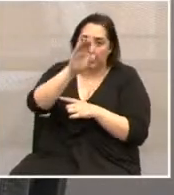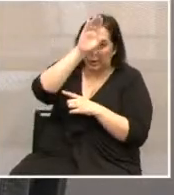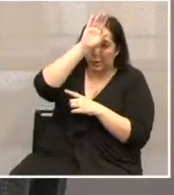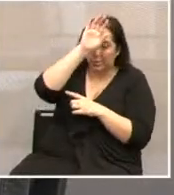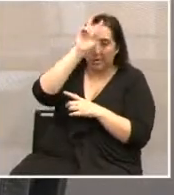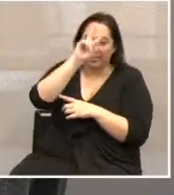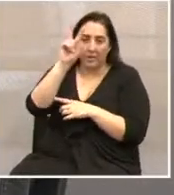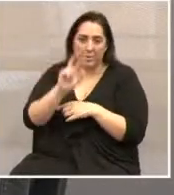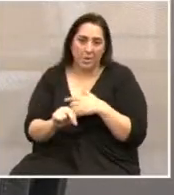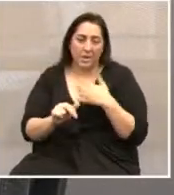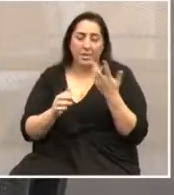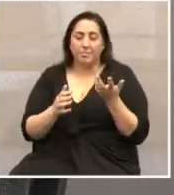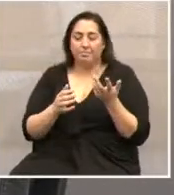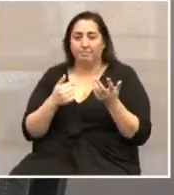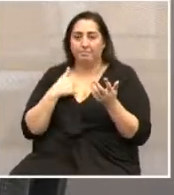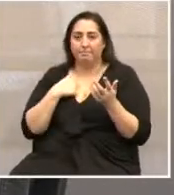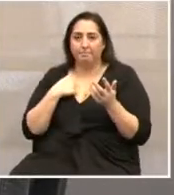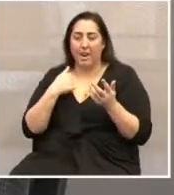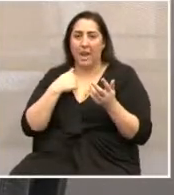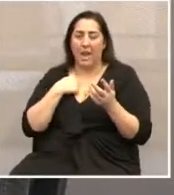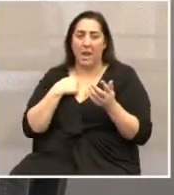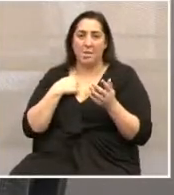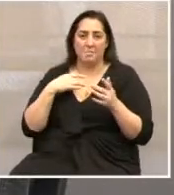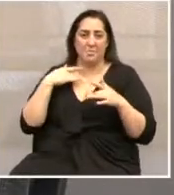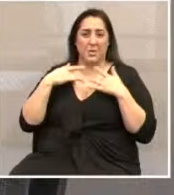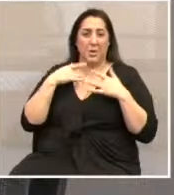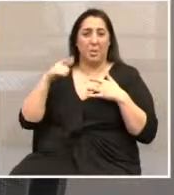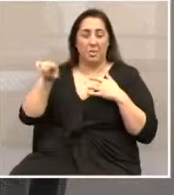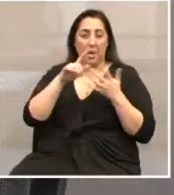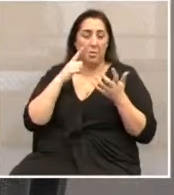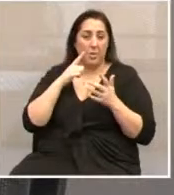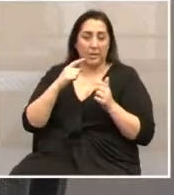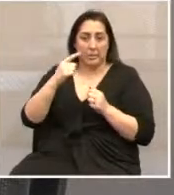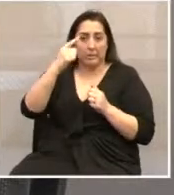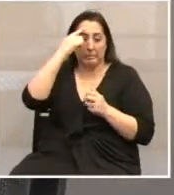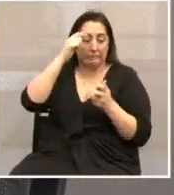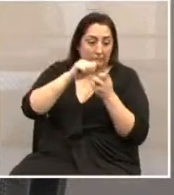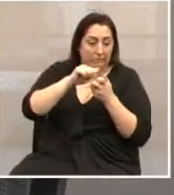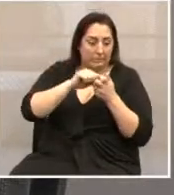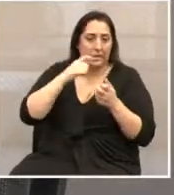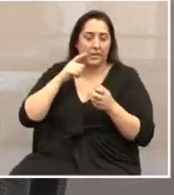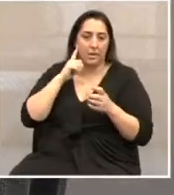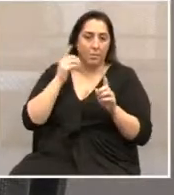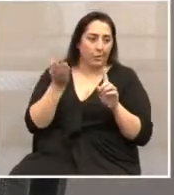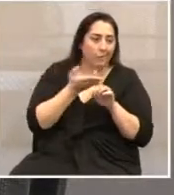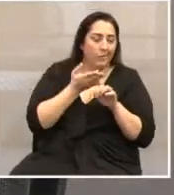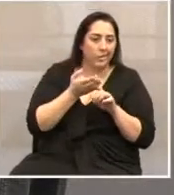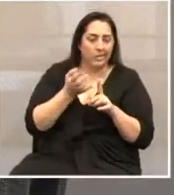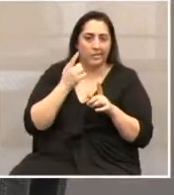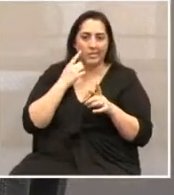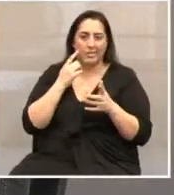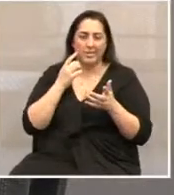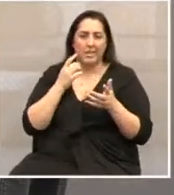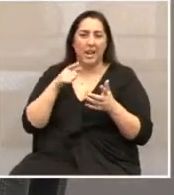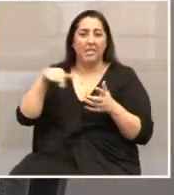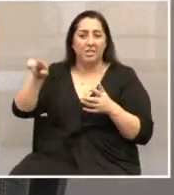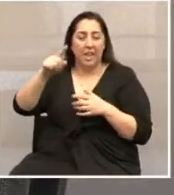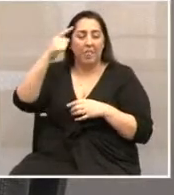Venezuela? Because I'm worried they're being brainwashed and then dying thinking there's a communist takeover coming. I mean, this